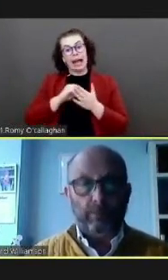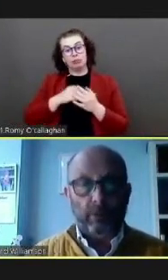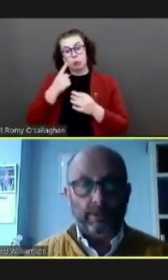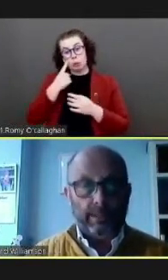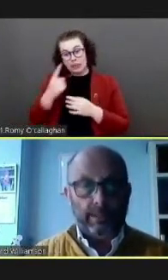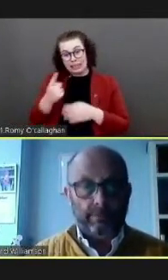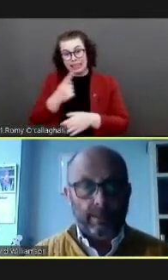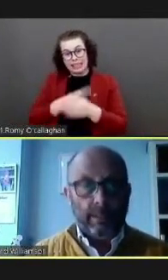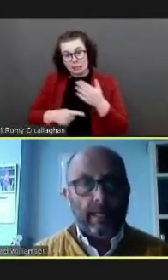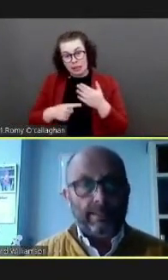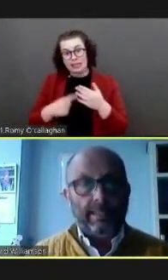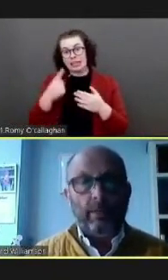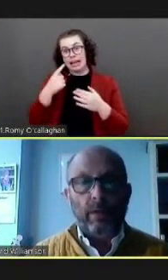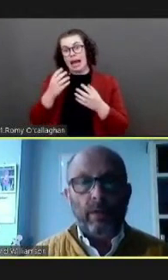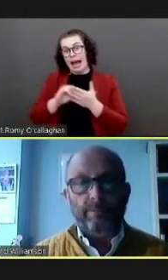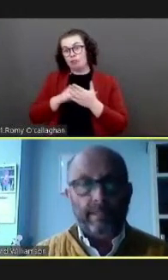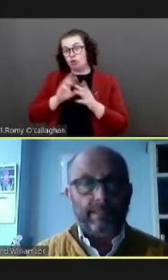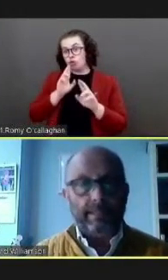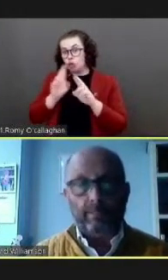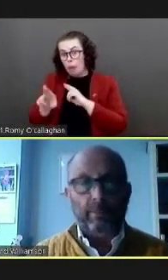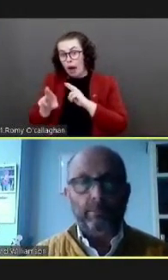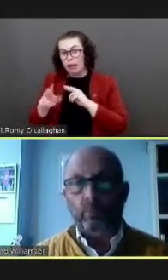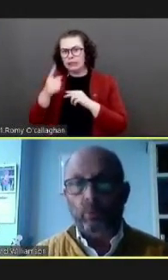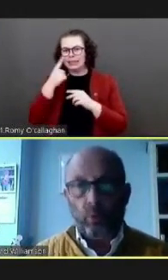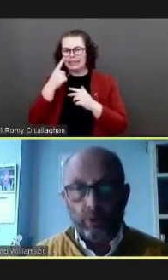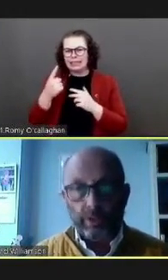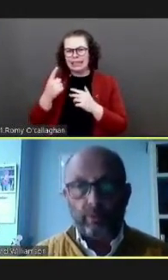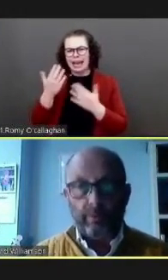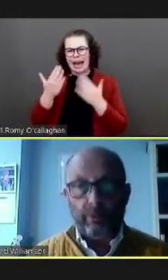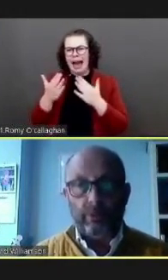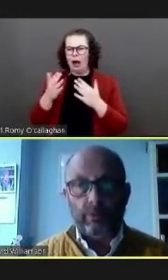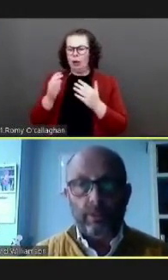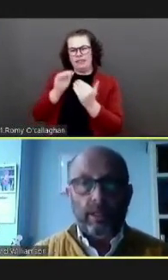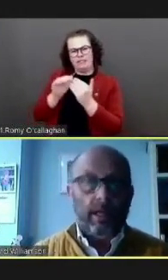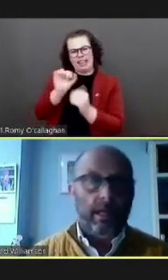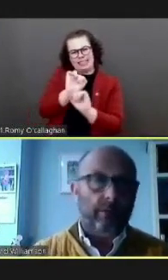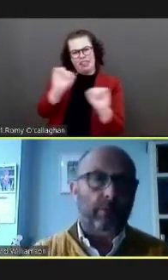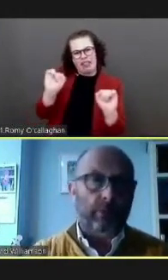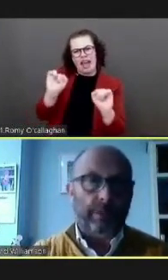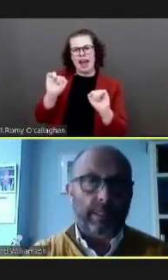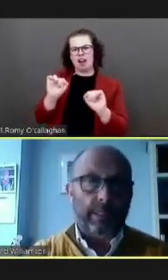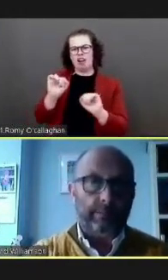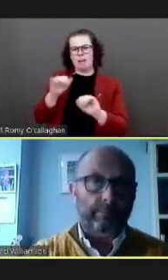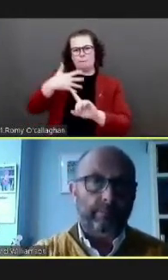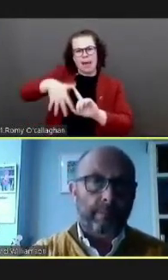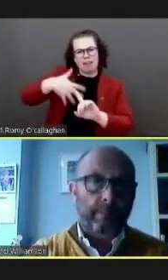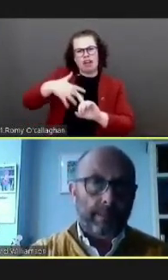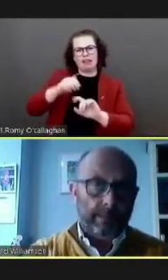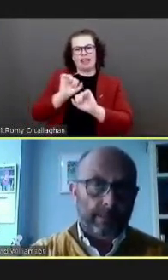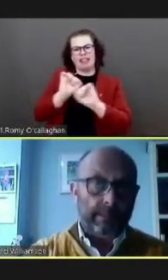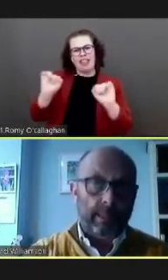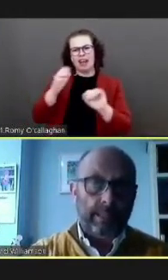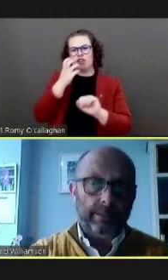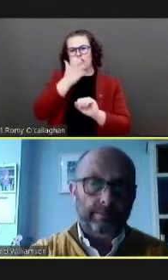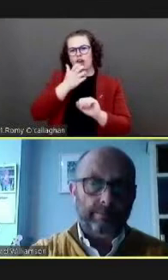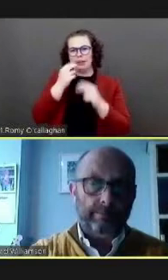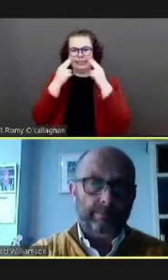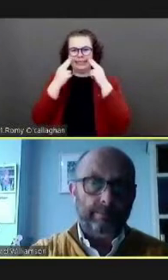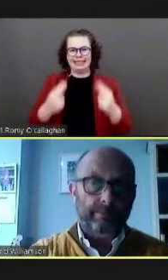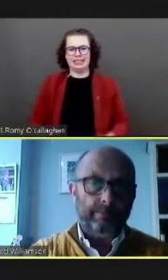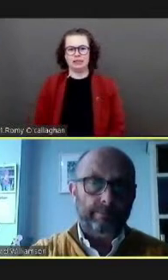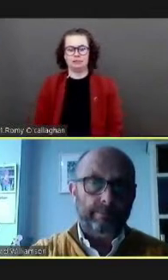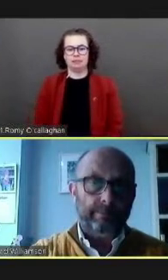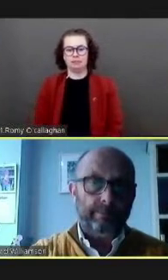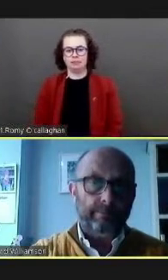to be responsive and seeing where it fits in someone's broader criminal need. Next slide.